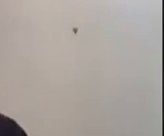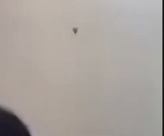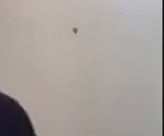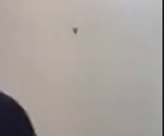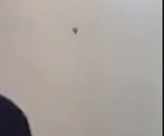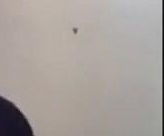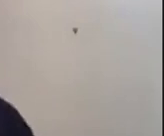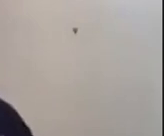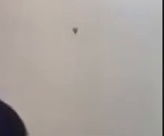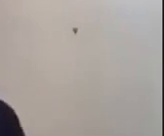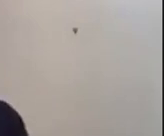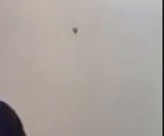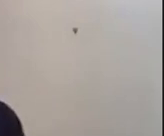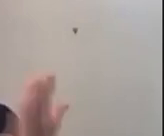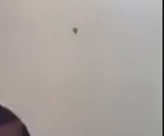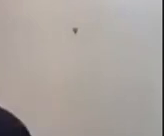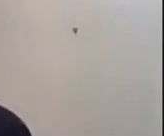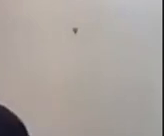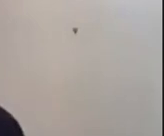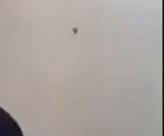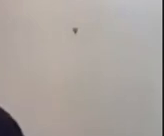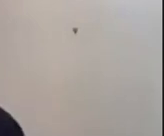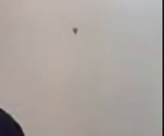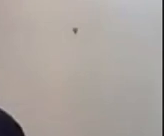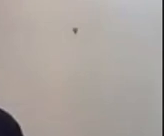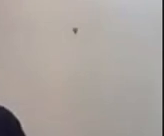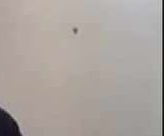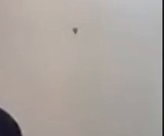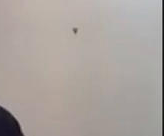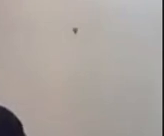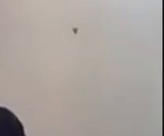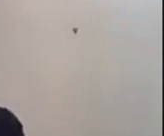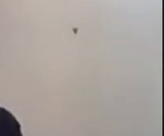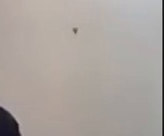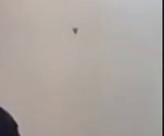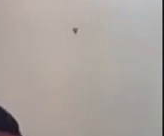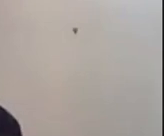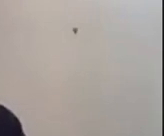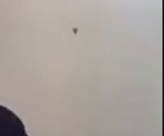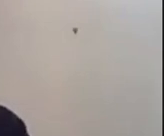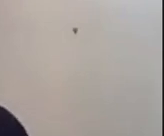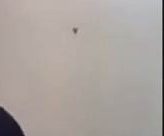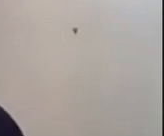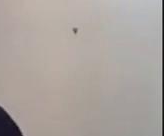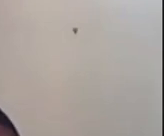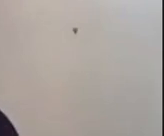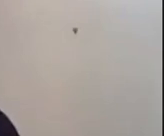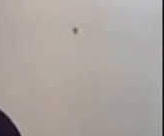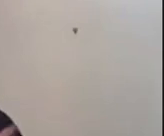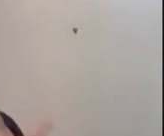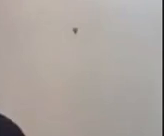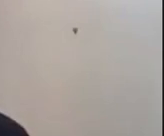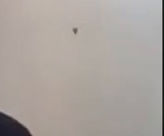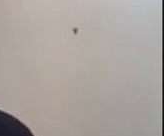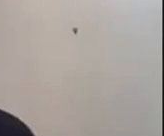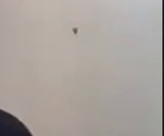of disabled pupils and their parents are finding that mainstream is not accommodating them and are voting with their feet,